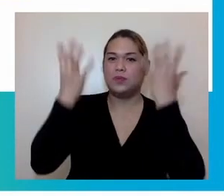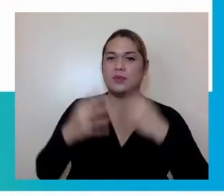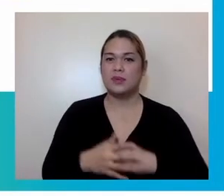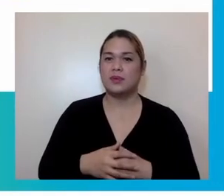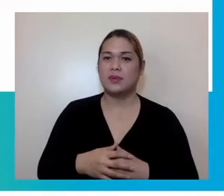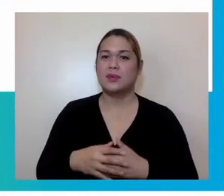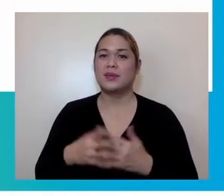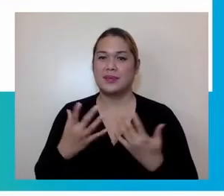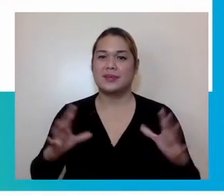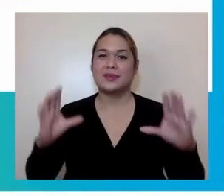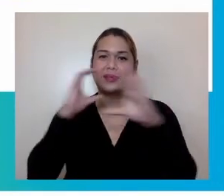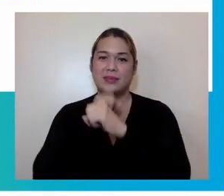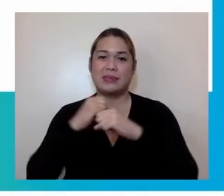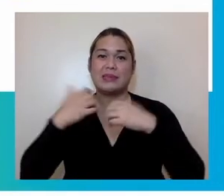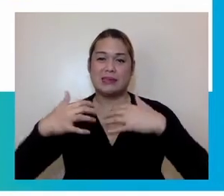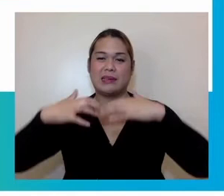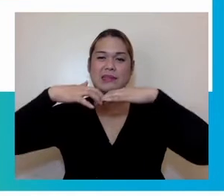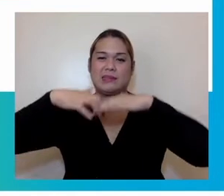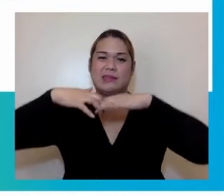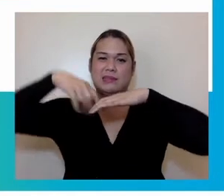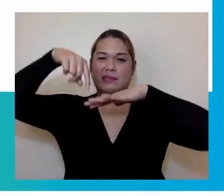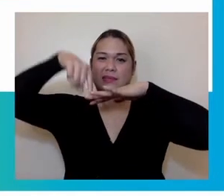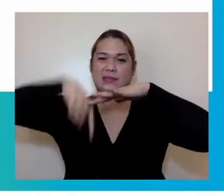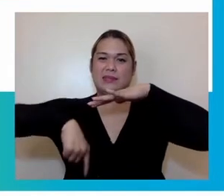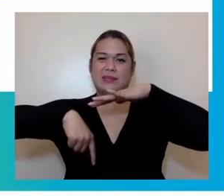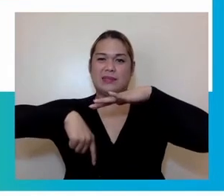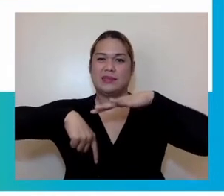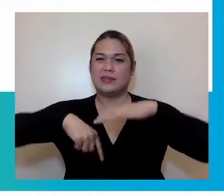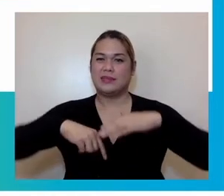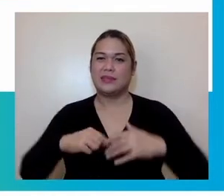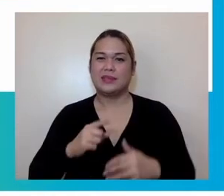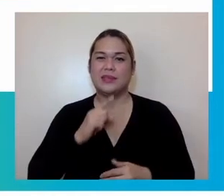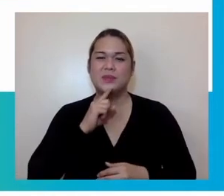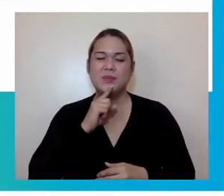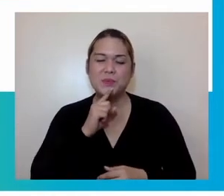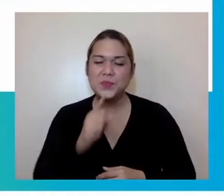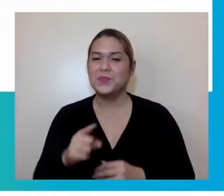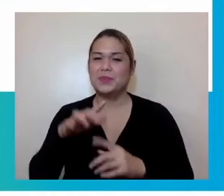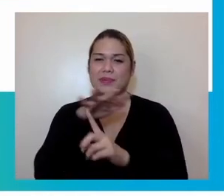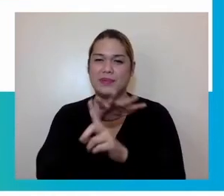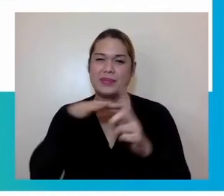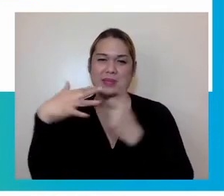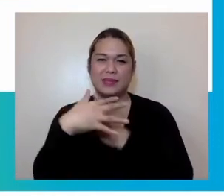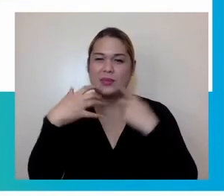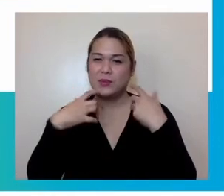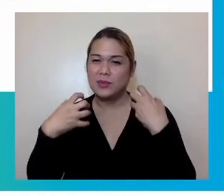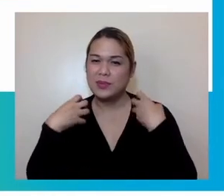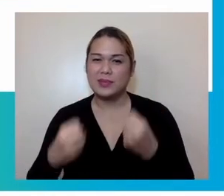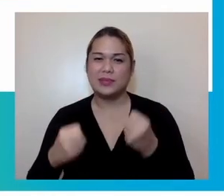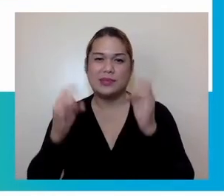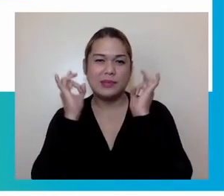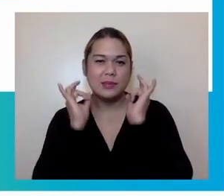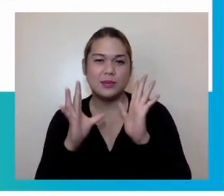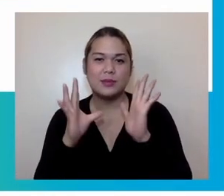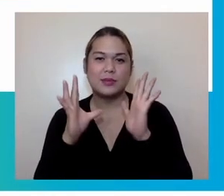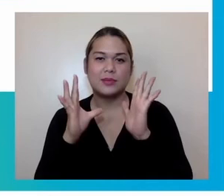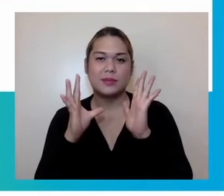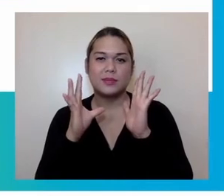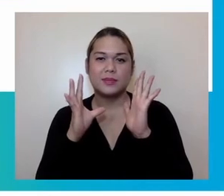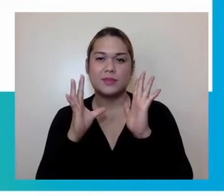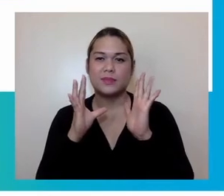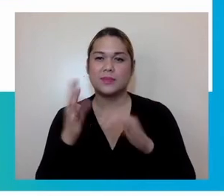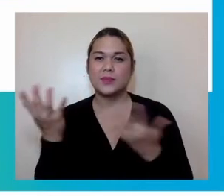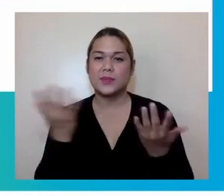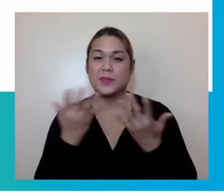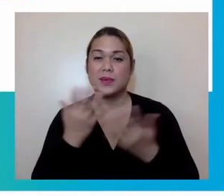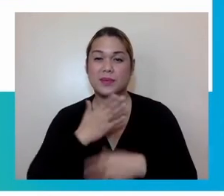and socially and safety risk energy source. So it must not be acknowledged and included as clean and